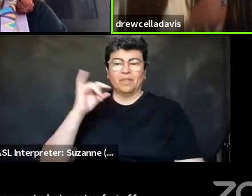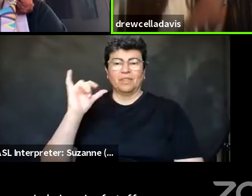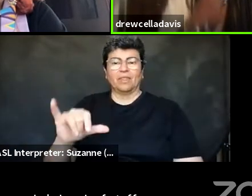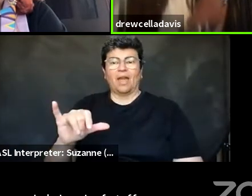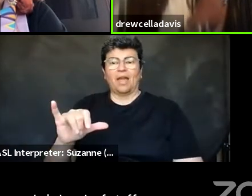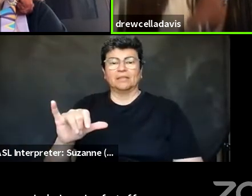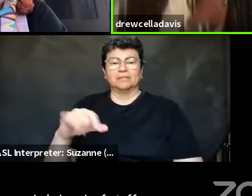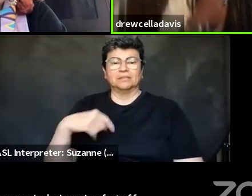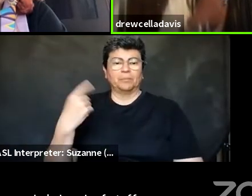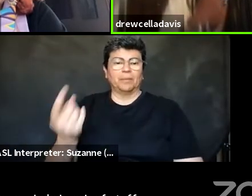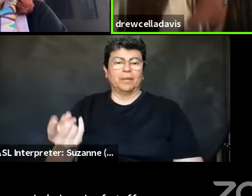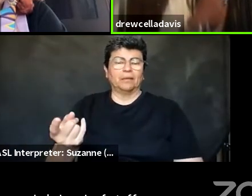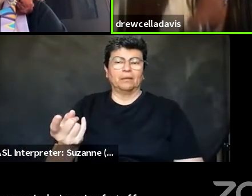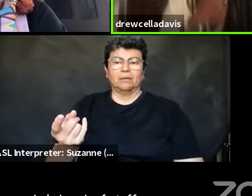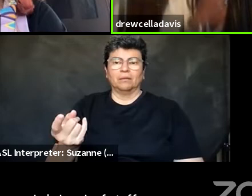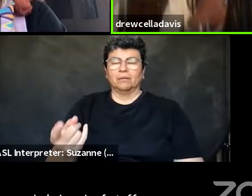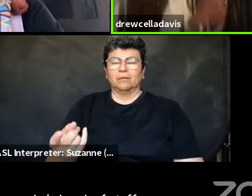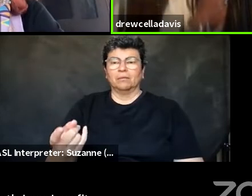that's been